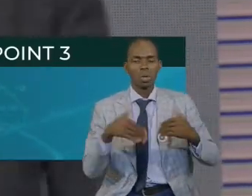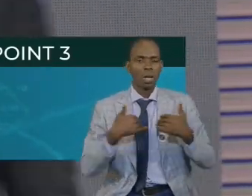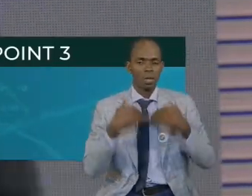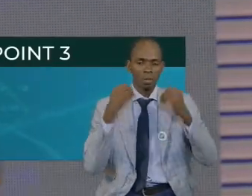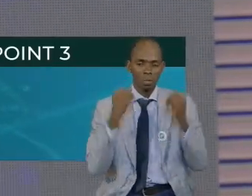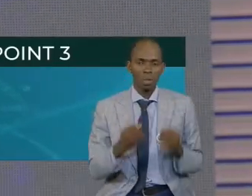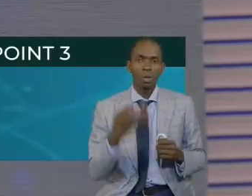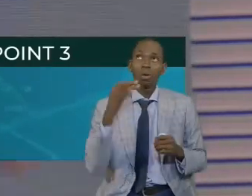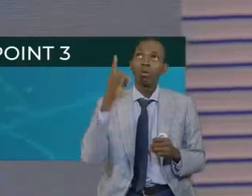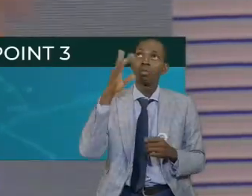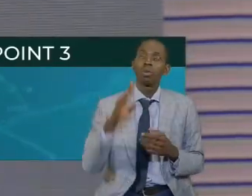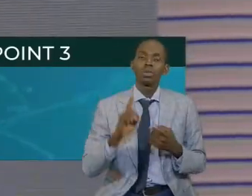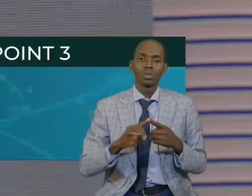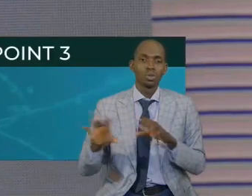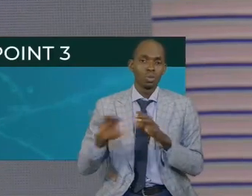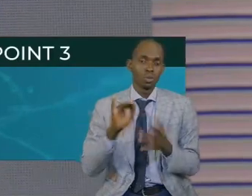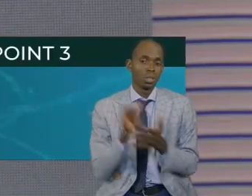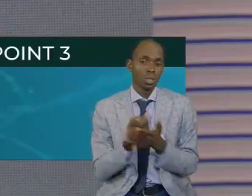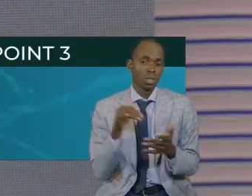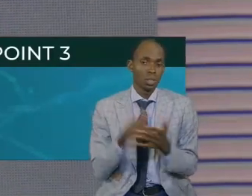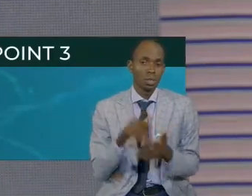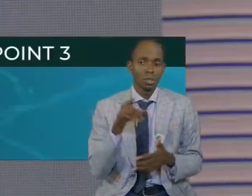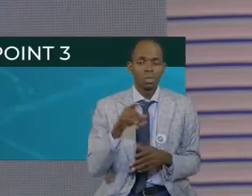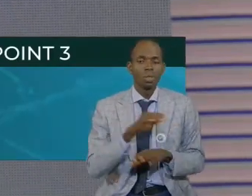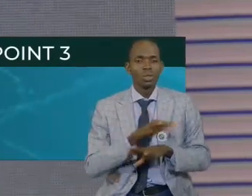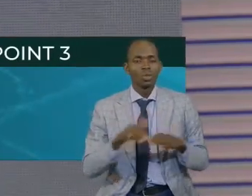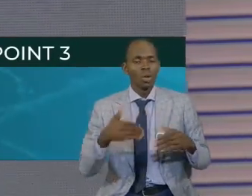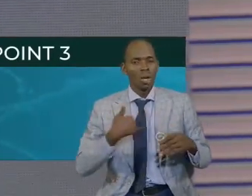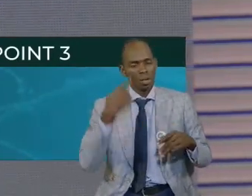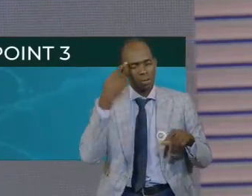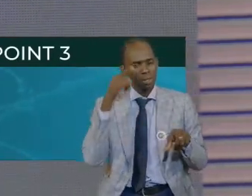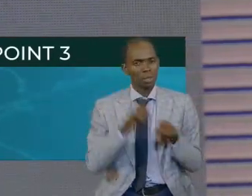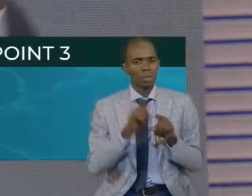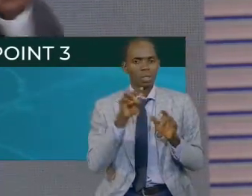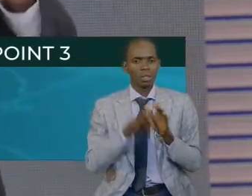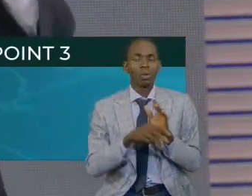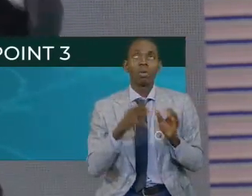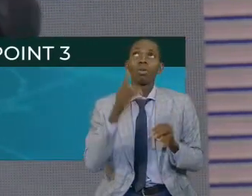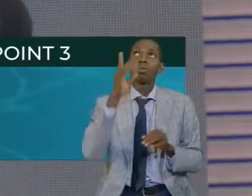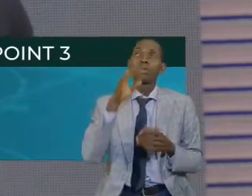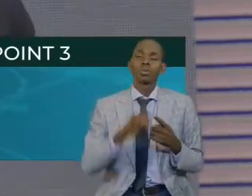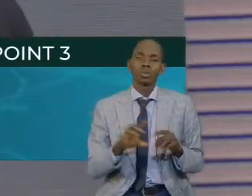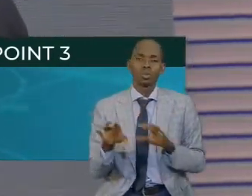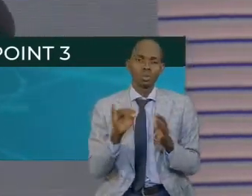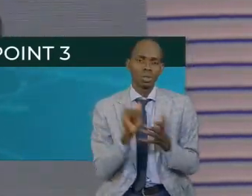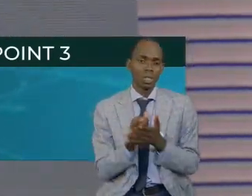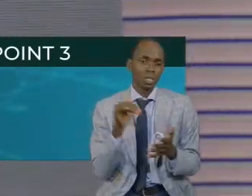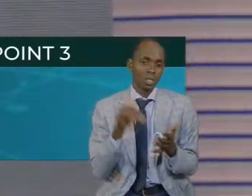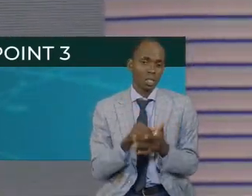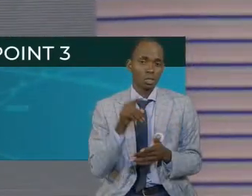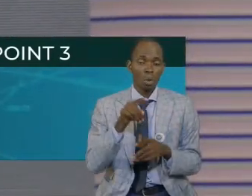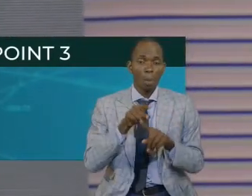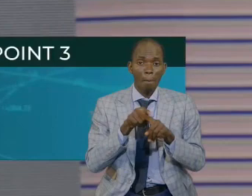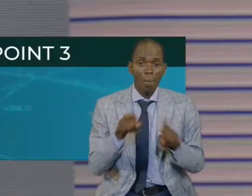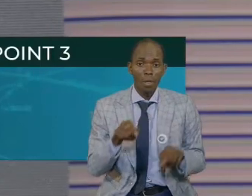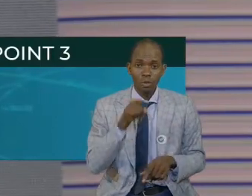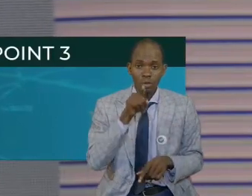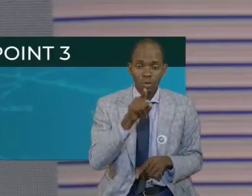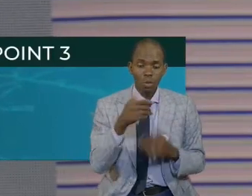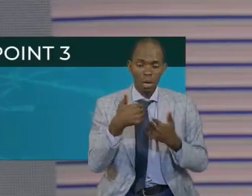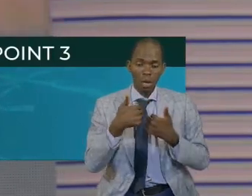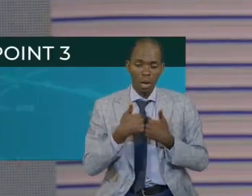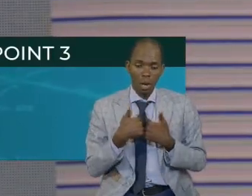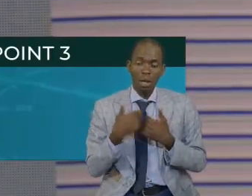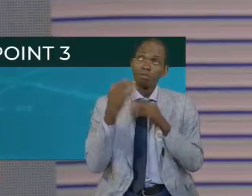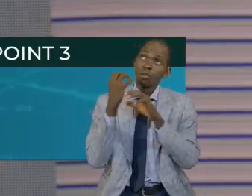that. They don't have the agreement of God to do that. But you have the promise and the presence